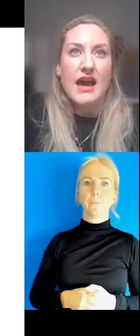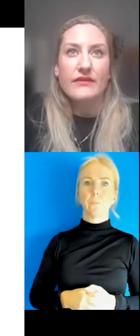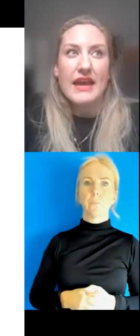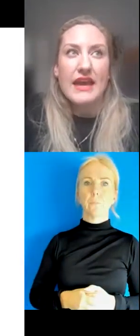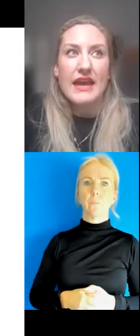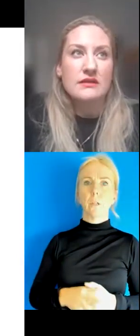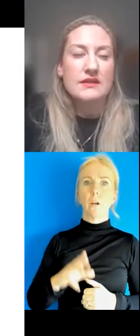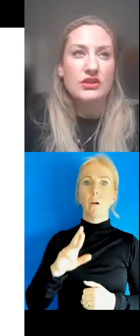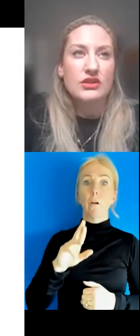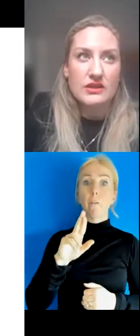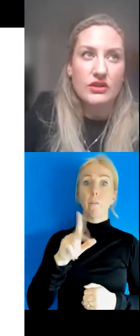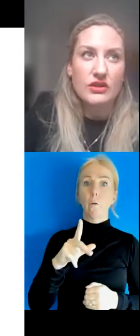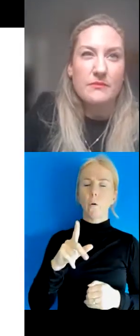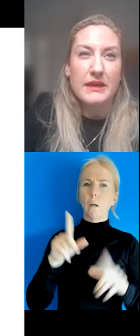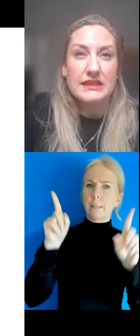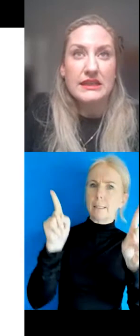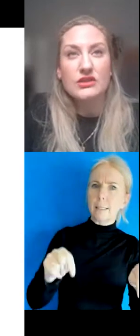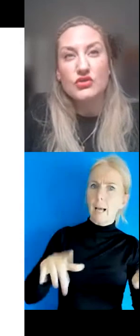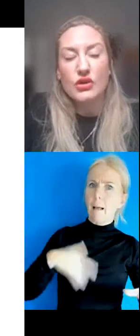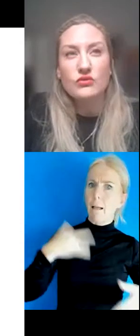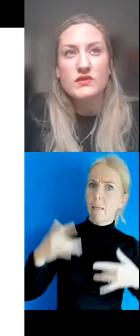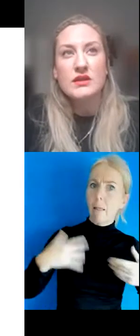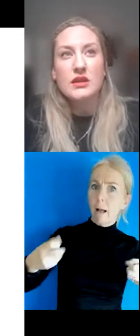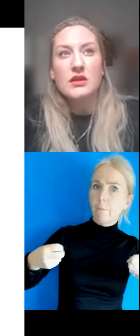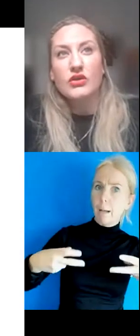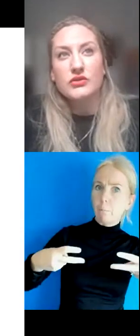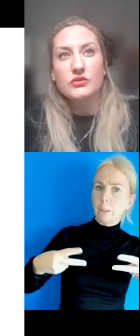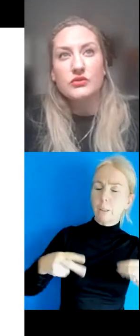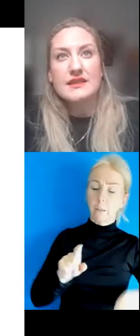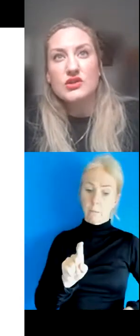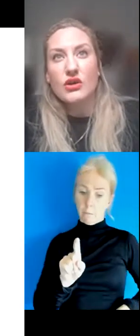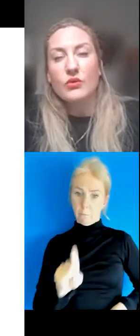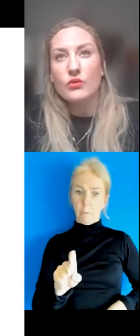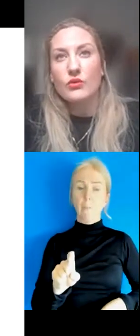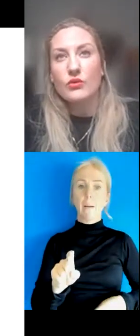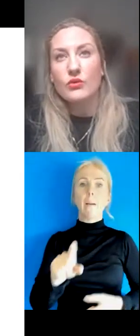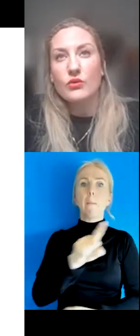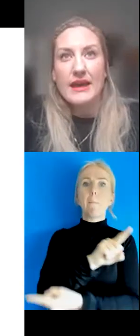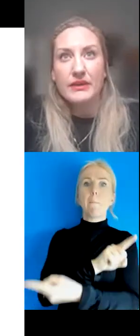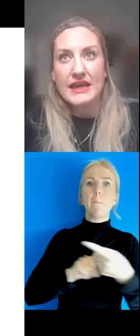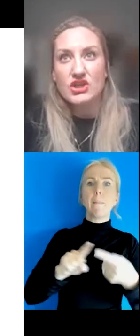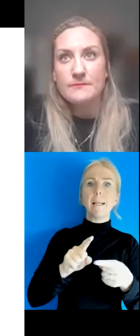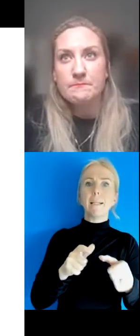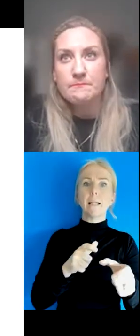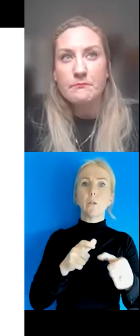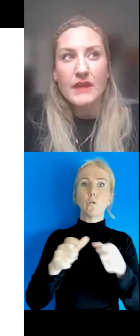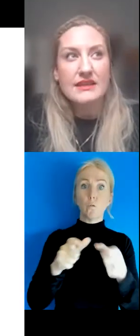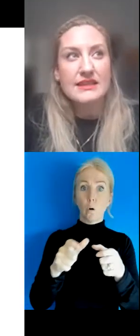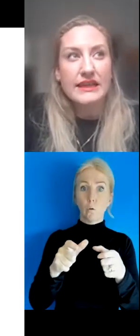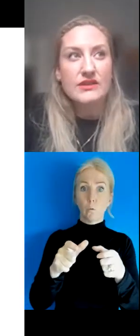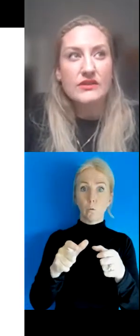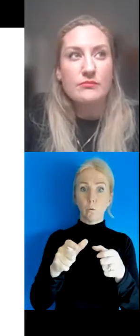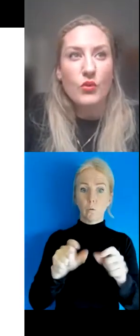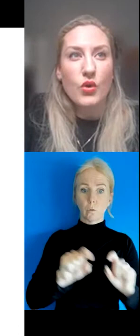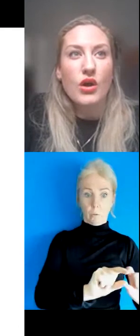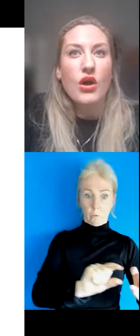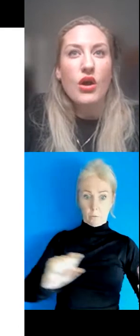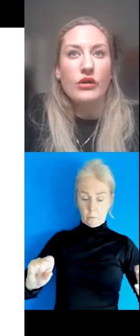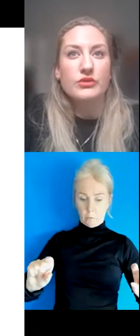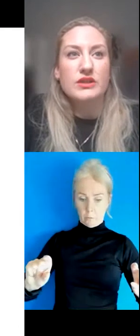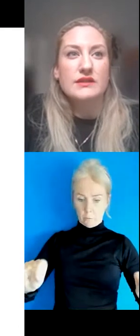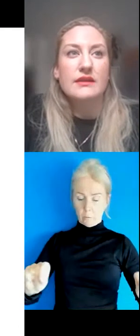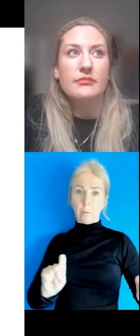activate live captions, you need to go to the meeting controls on your desktop or mobile application and select the